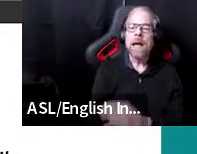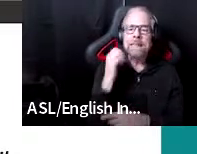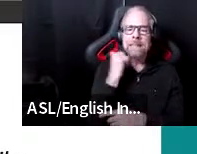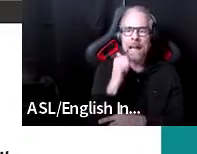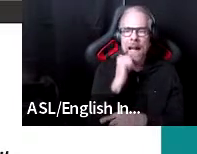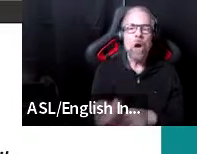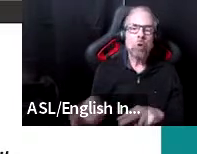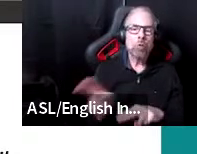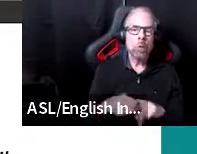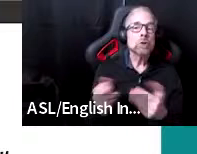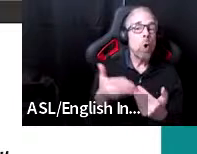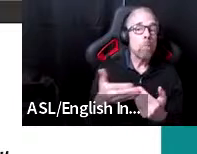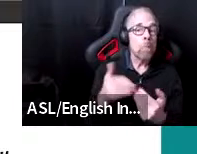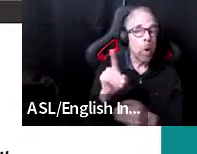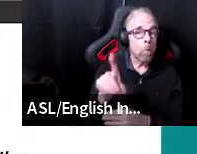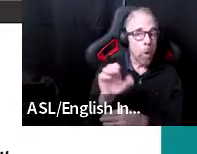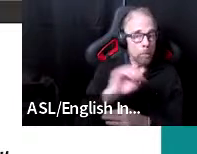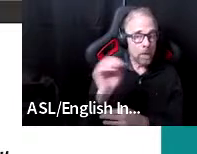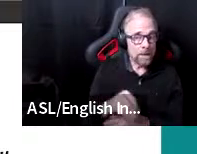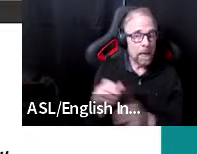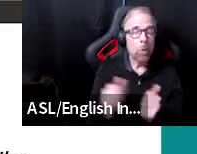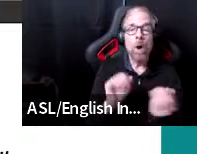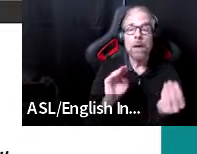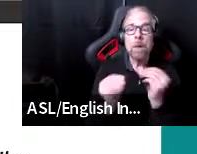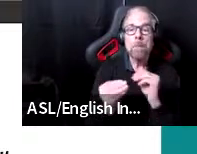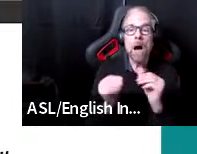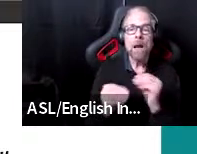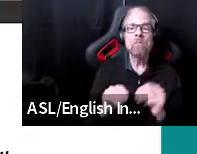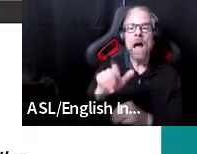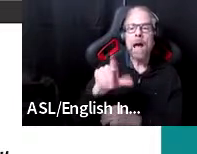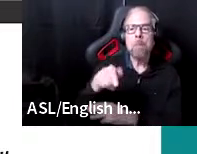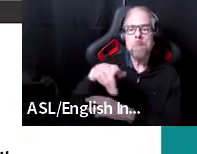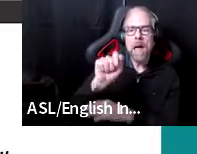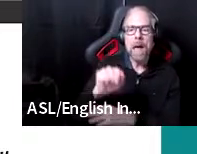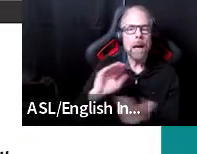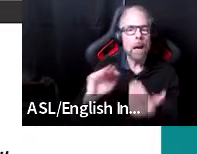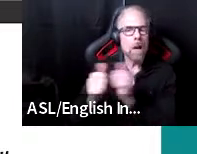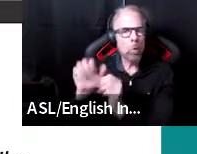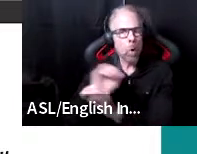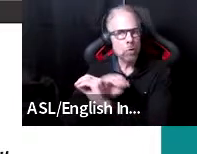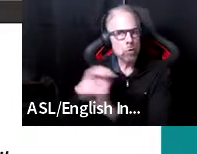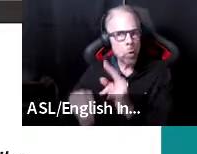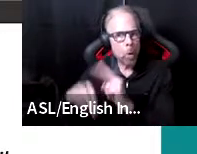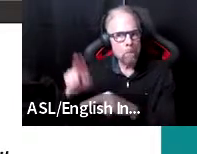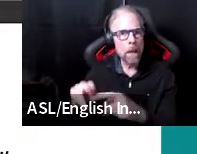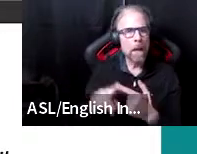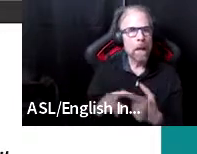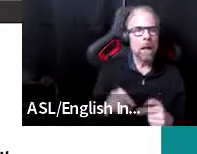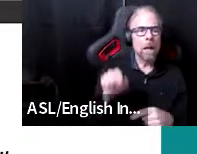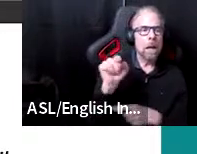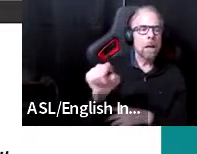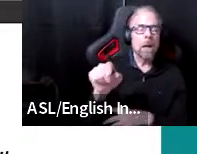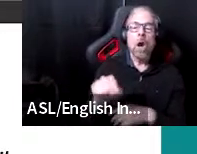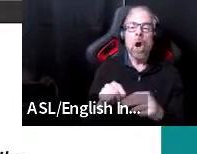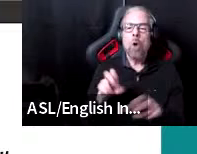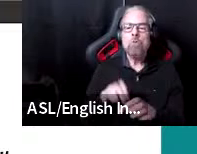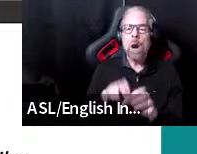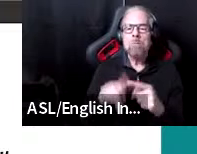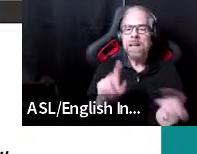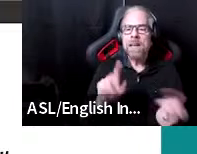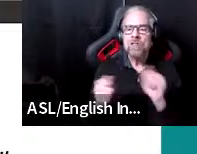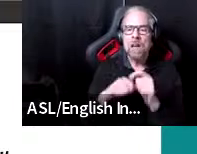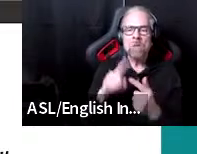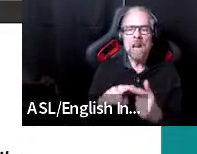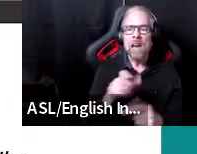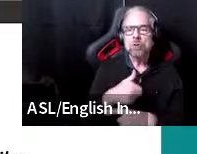almost 100% under the modified LPA and design options compared to the no build. These new riders would be important due to a shift in transit because of the